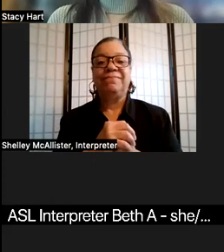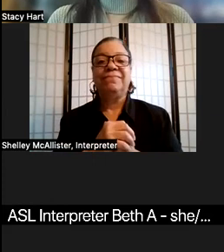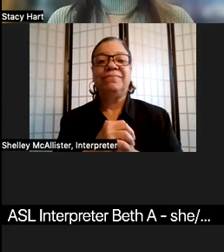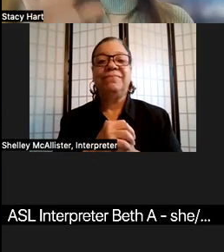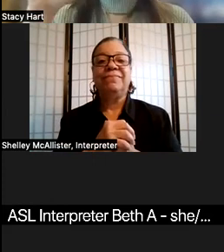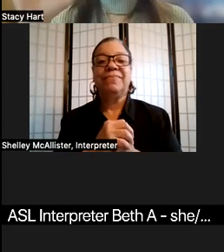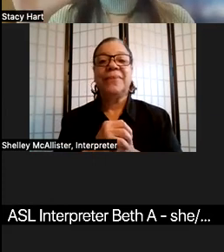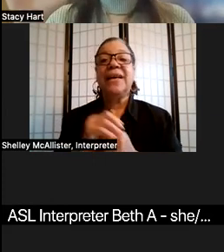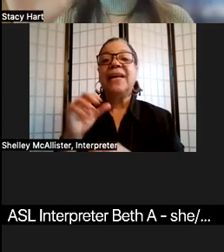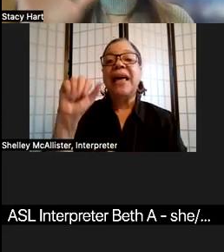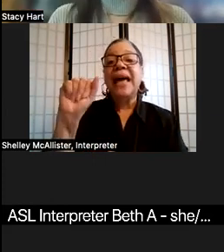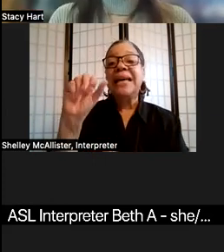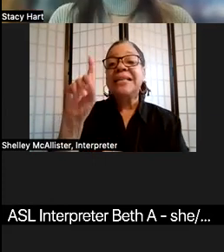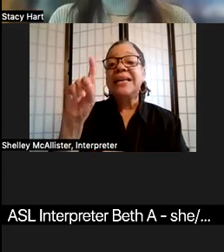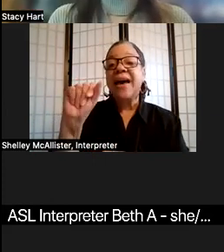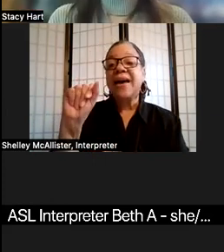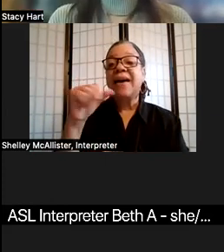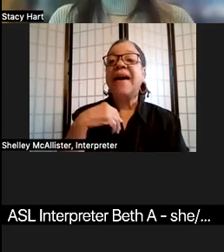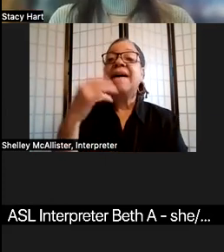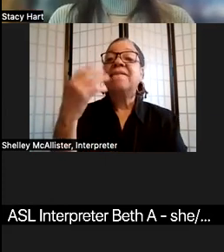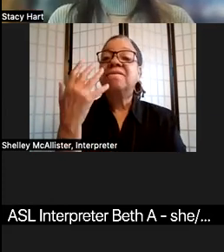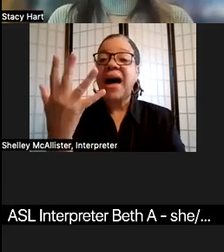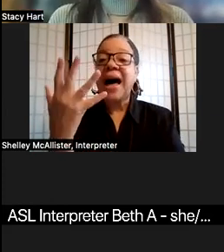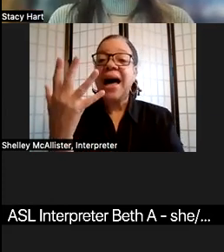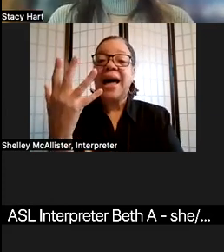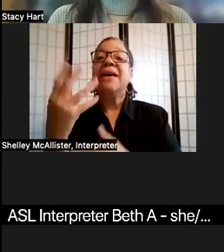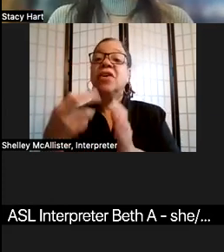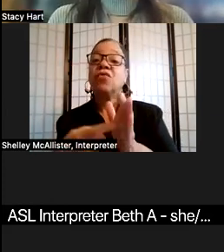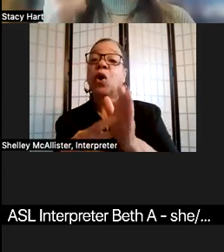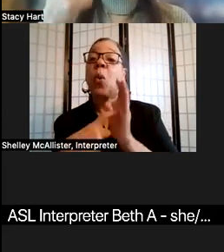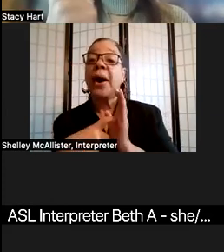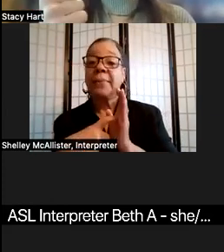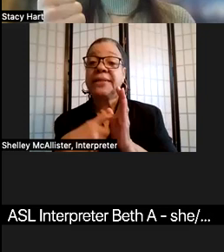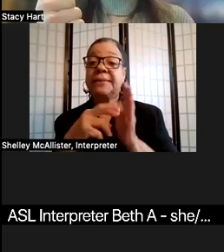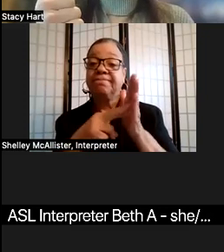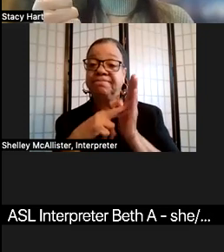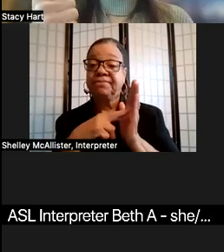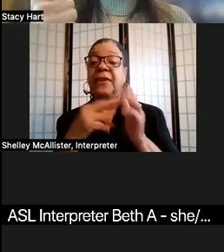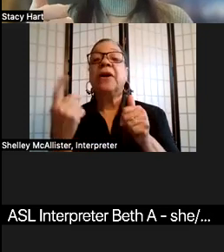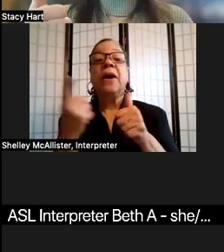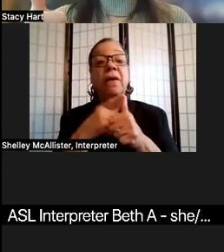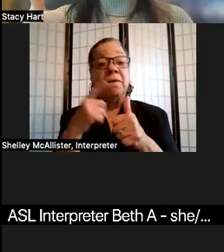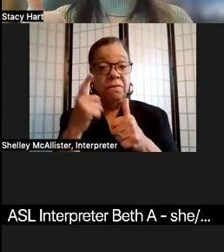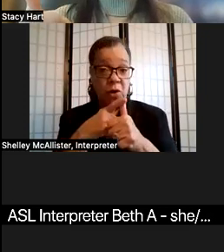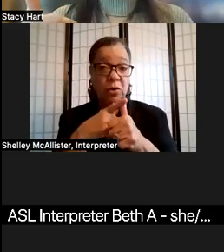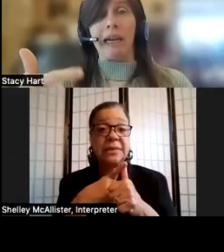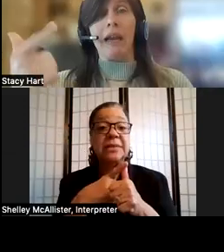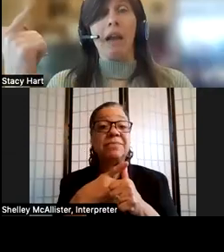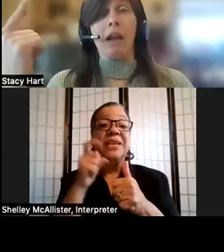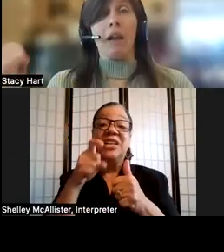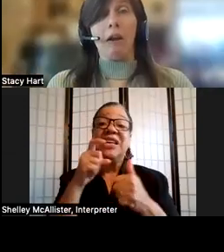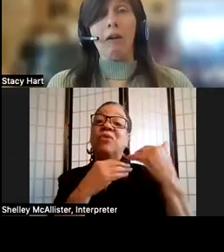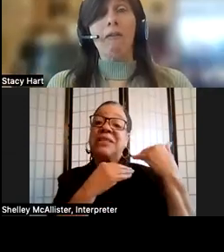The ADA has five administrative requirements. First, designate a responsible